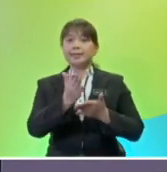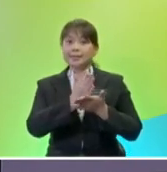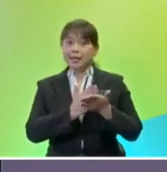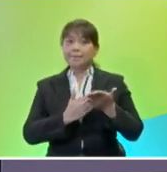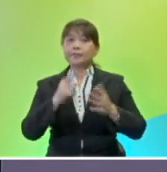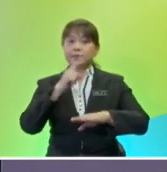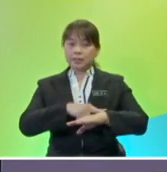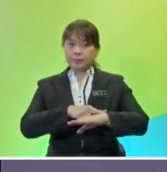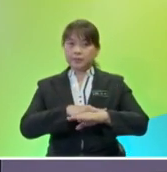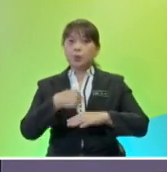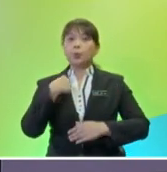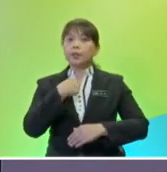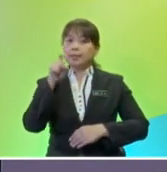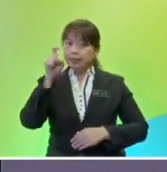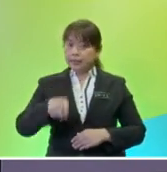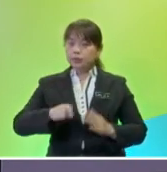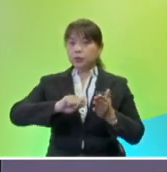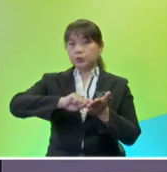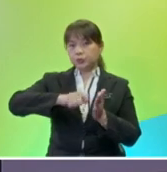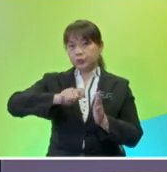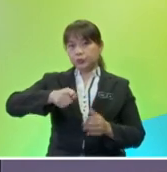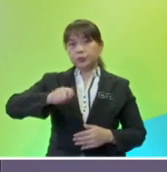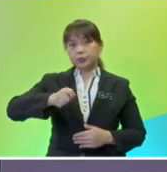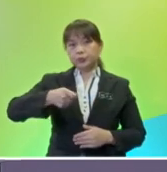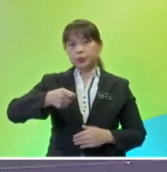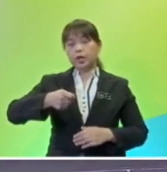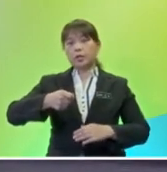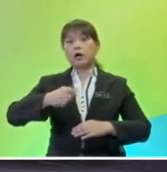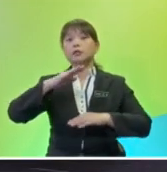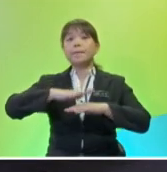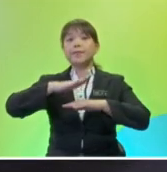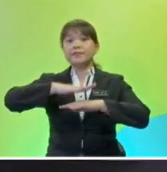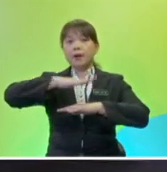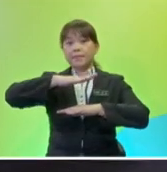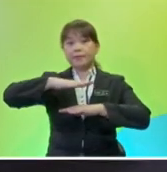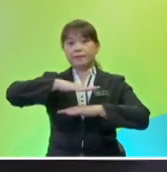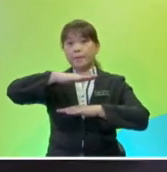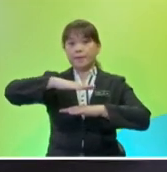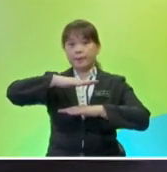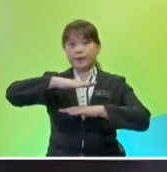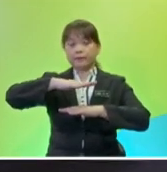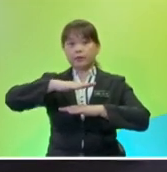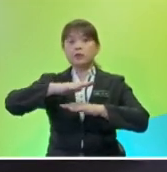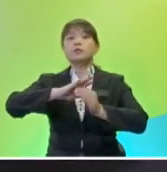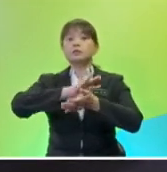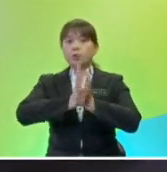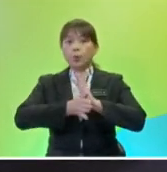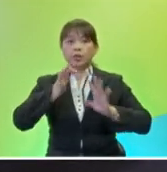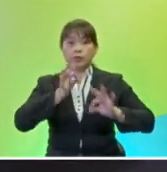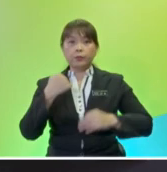and it's quite dangerous to hold. Hold. So if we use a